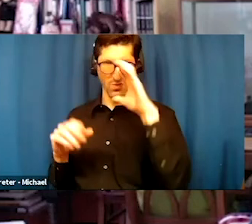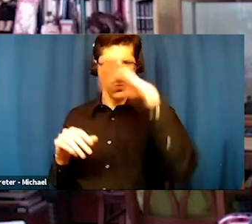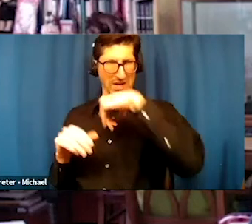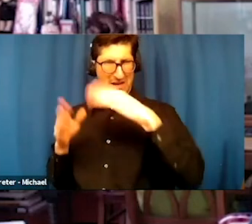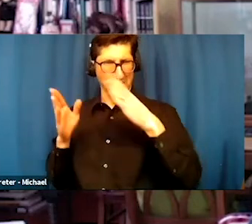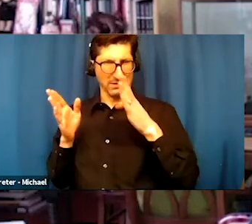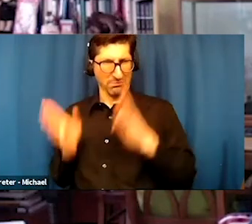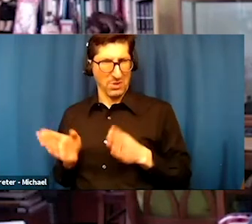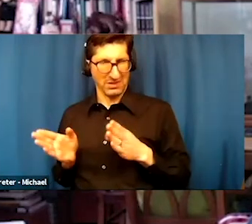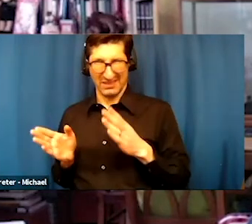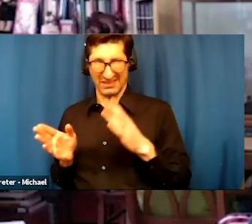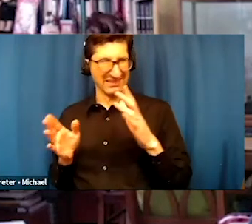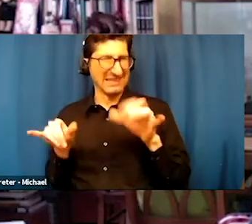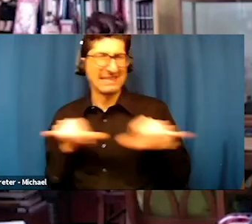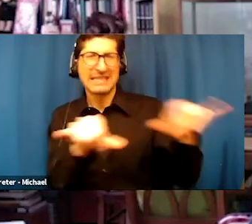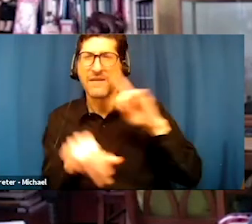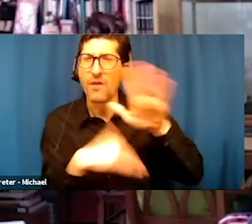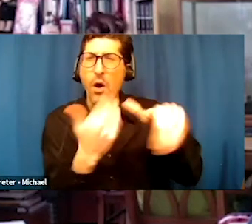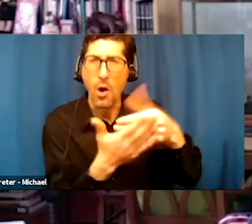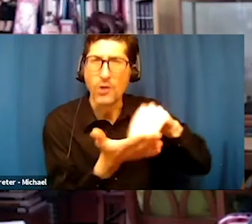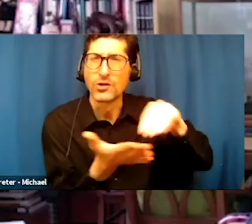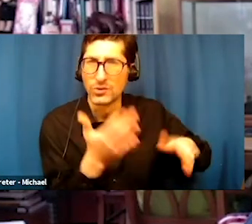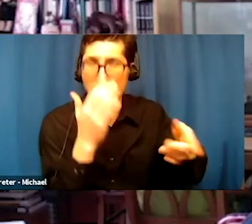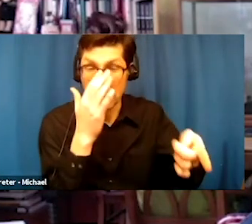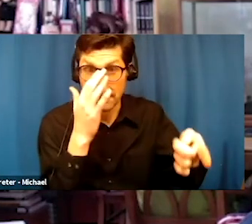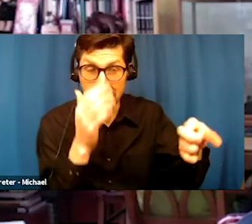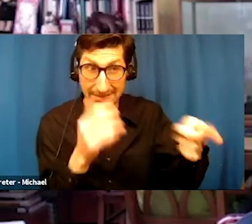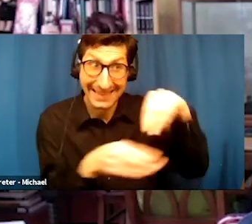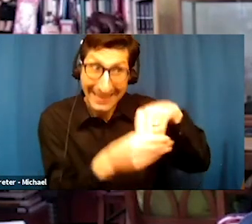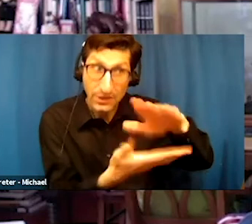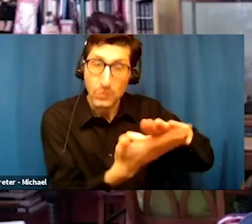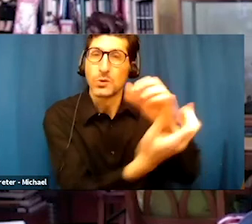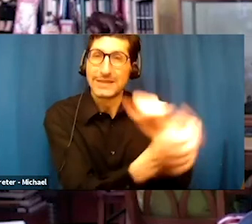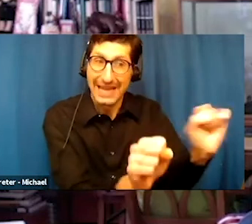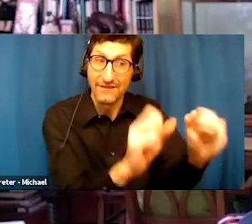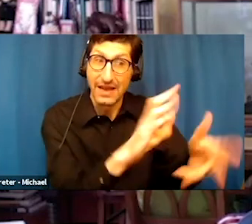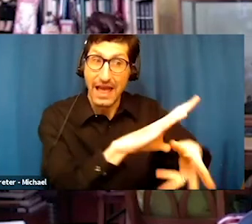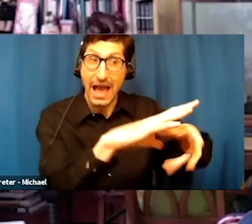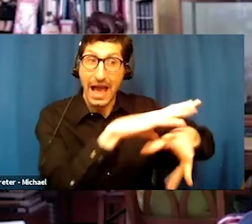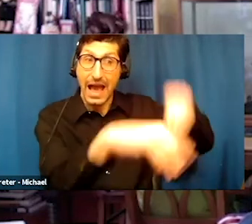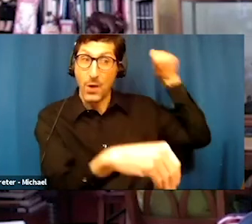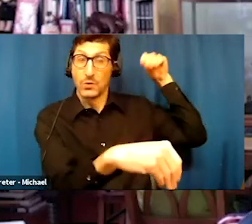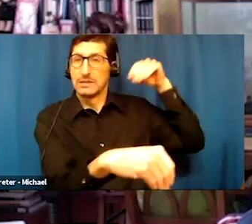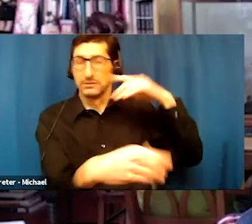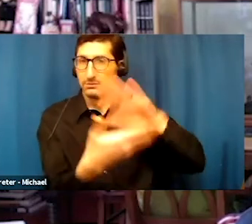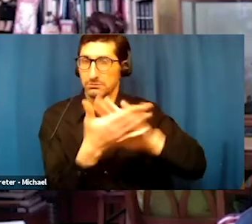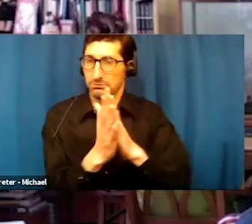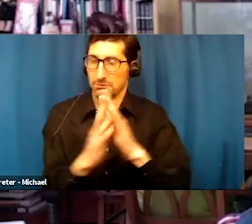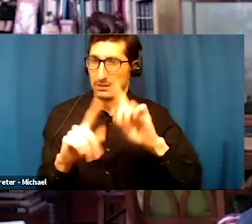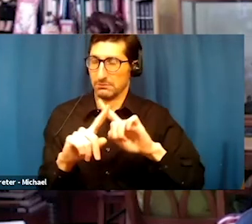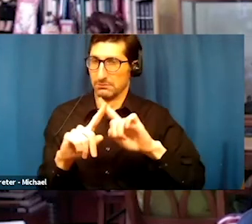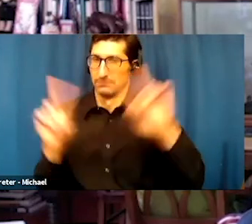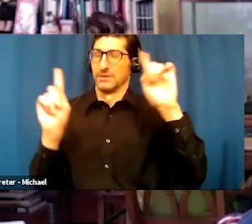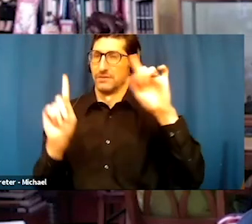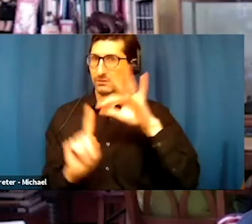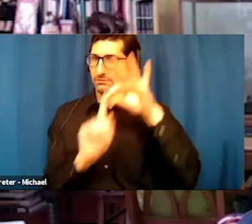for almost everyone who went there. So some of us just passionately bonded together and